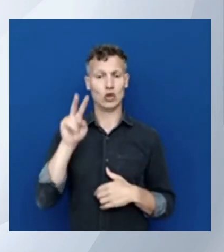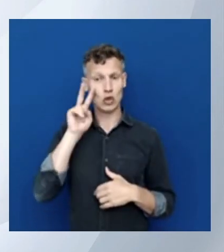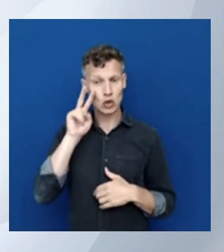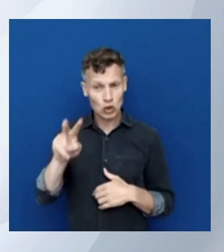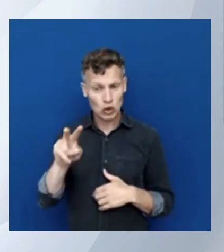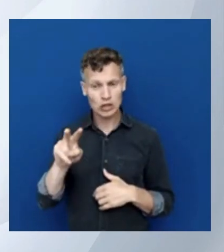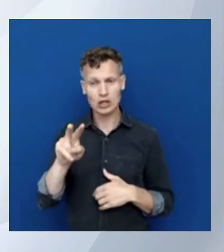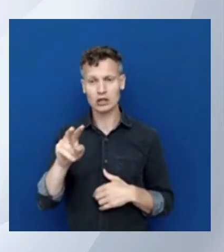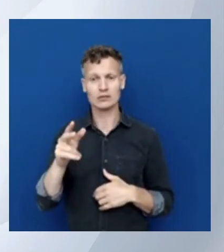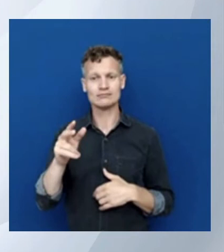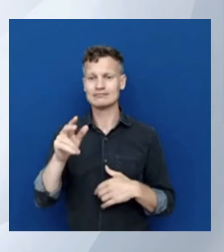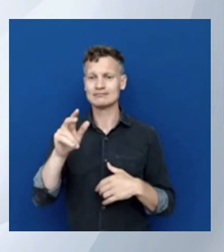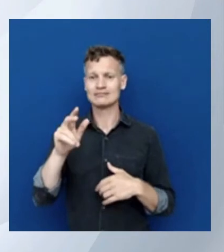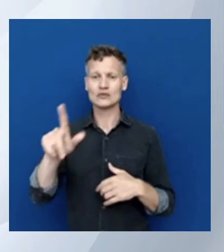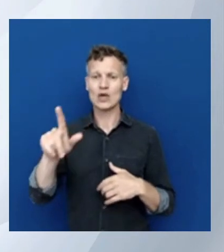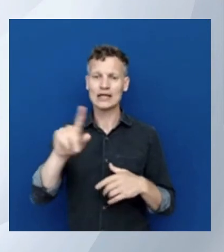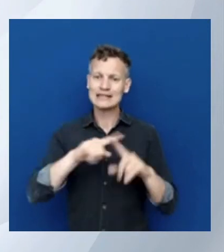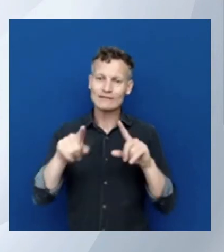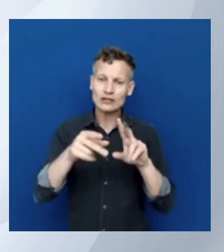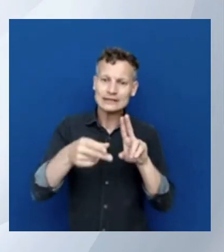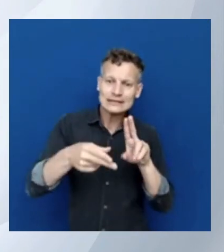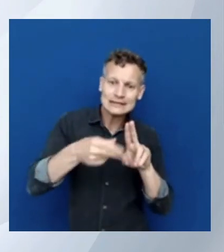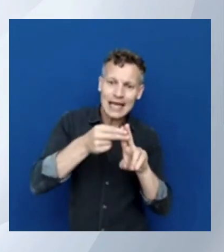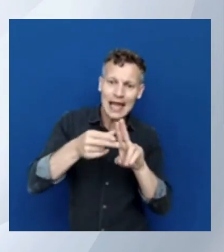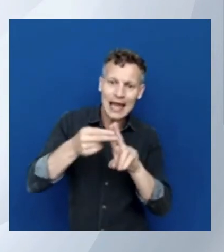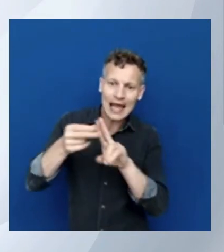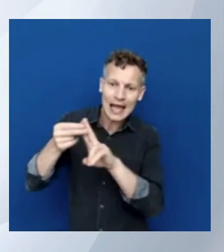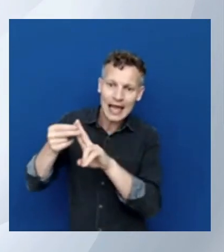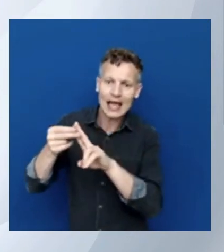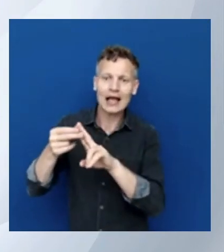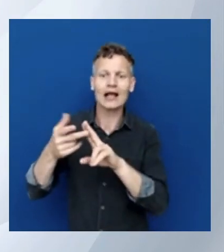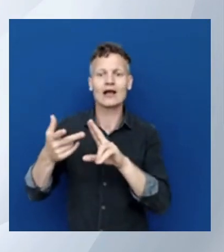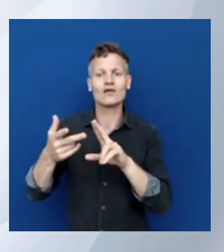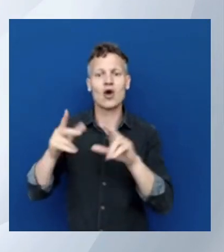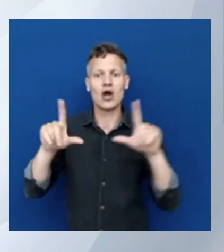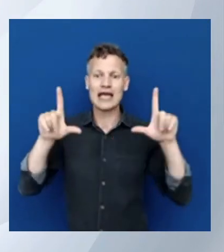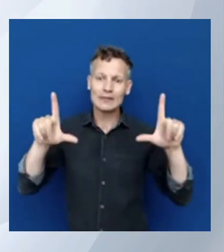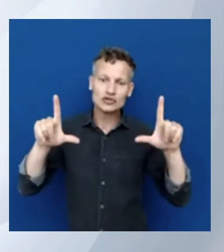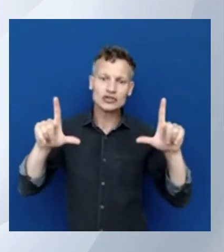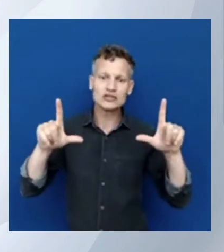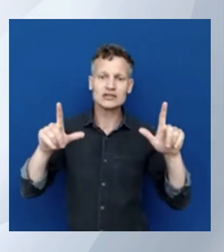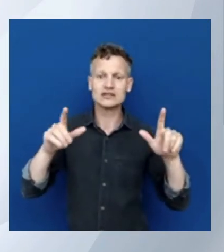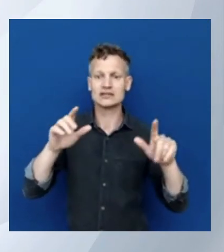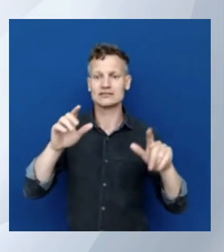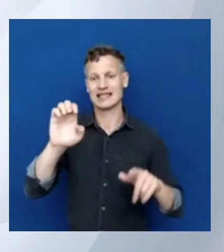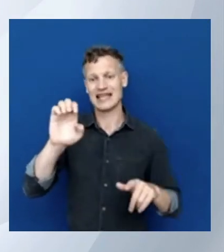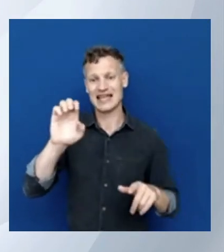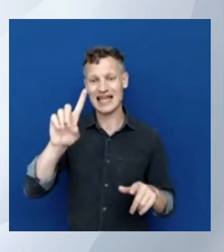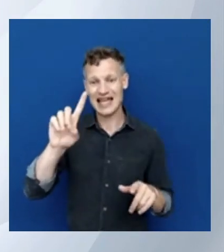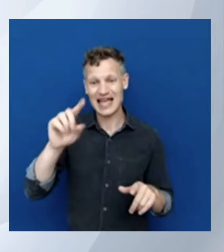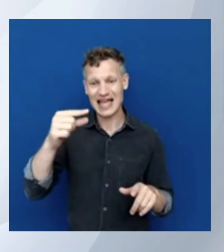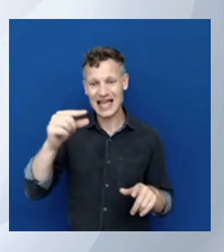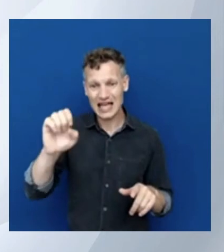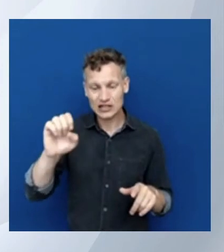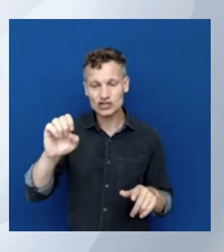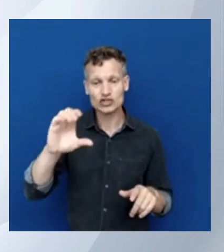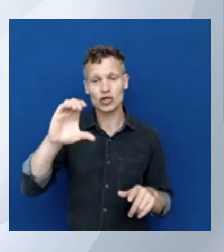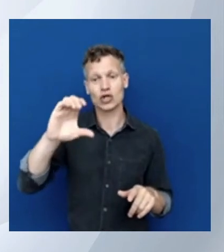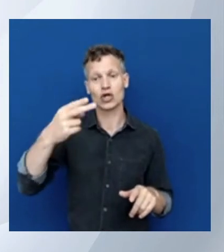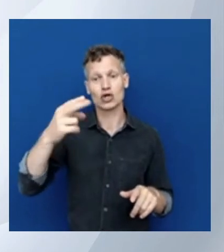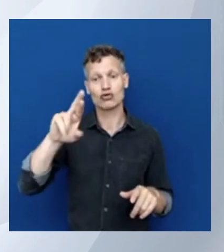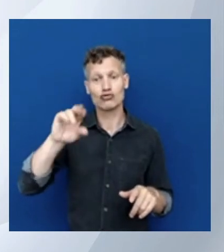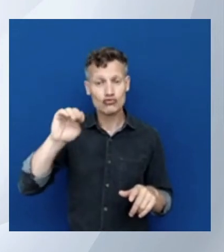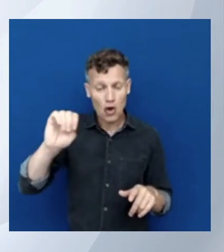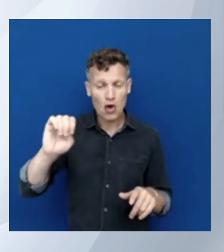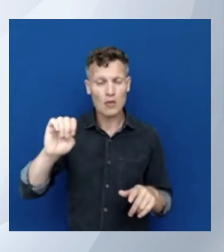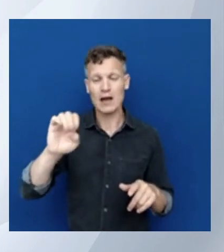Word, PowerPoint, OneNote, Edge, Chrome, all has the ability to help you in that journey. And